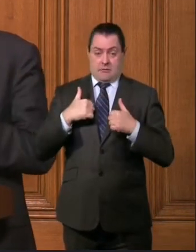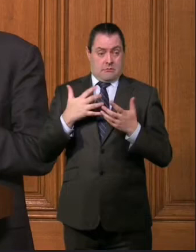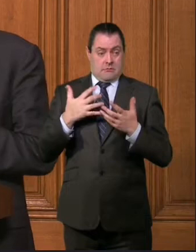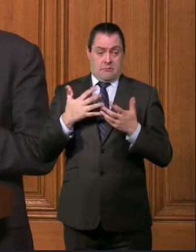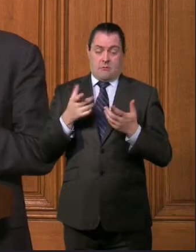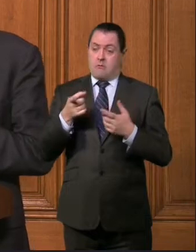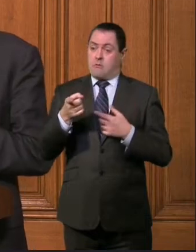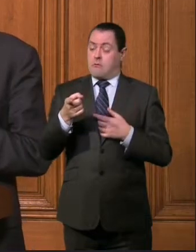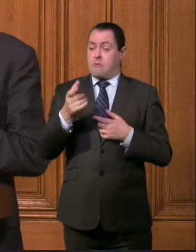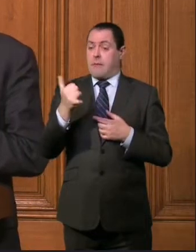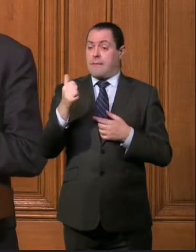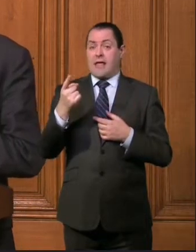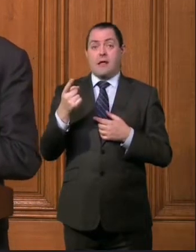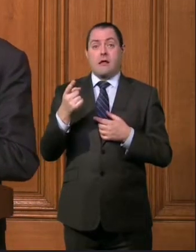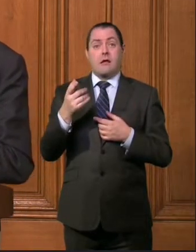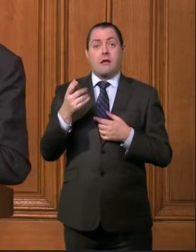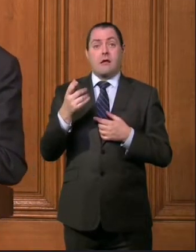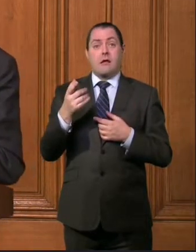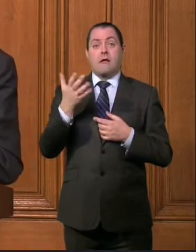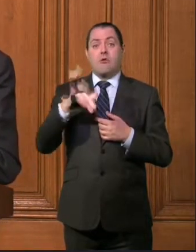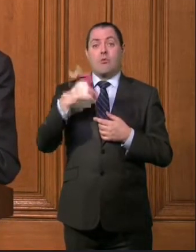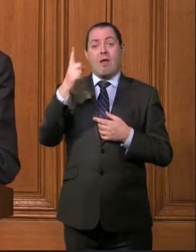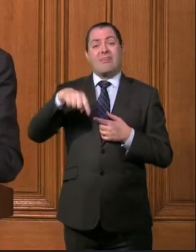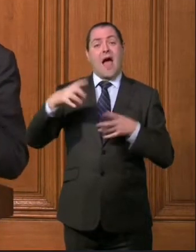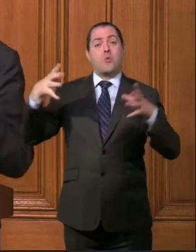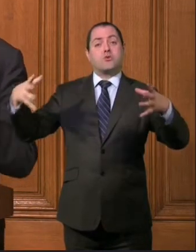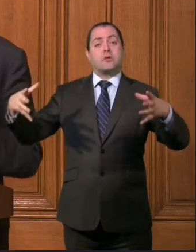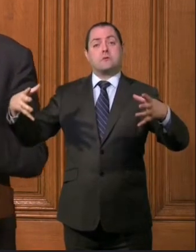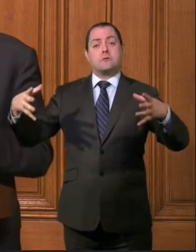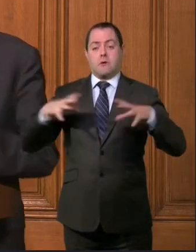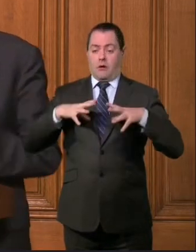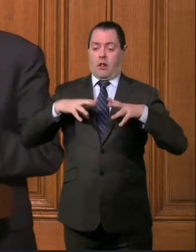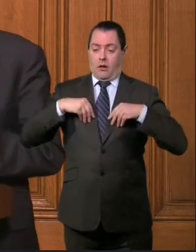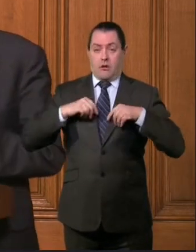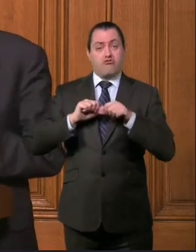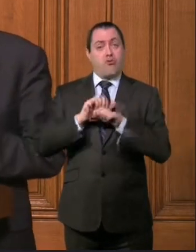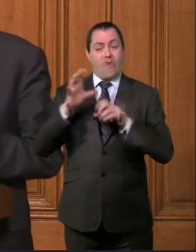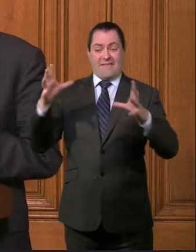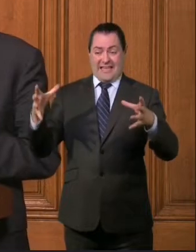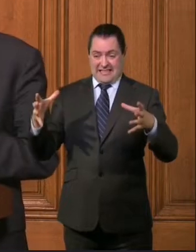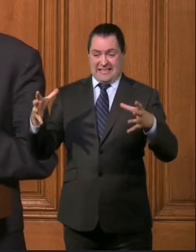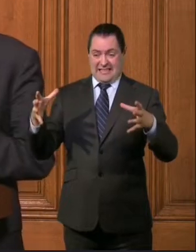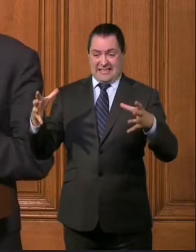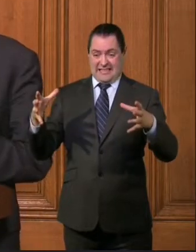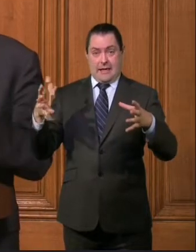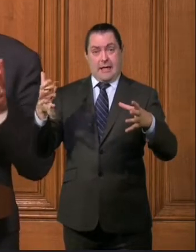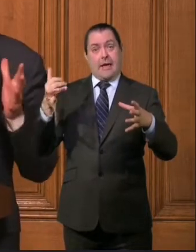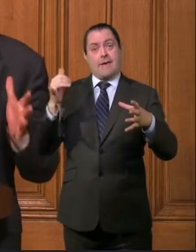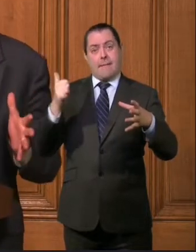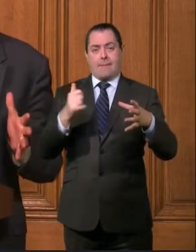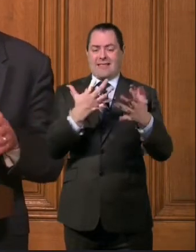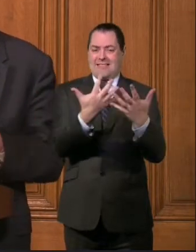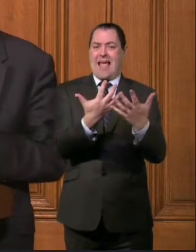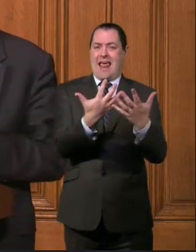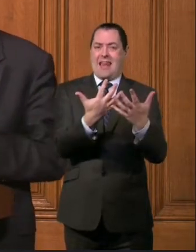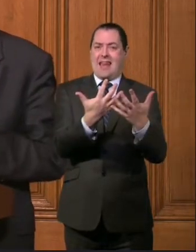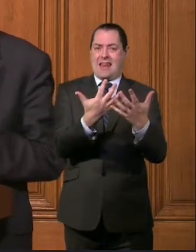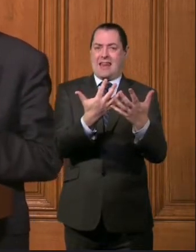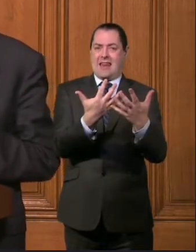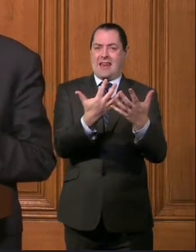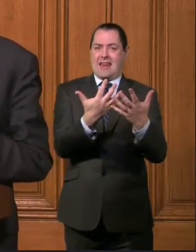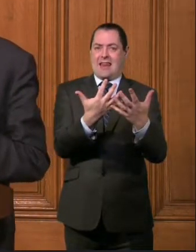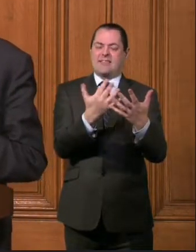1,000 people who got infected, roughly 10 would be expected to unfortunately die with